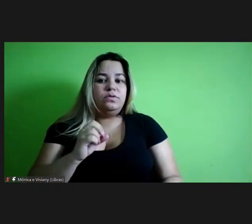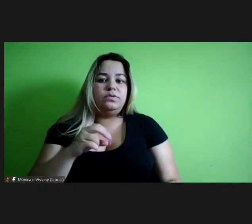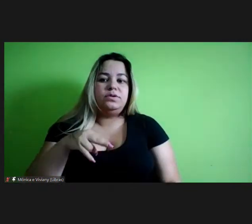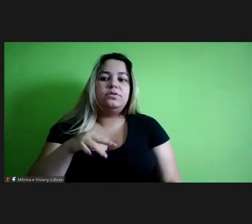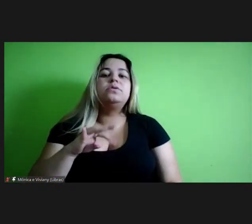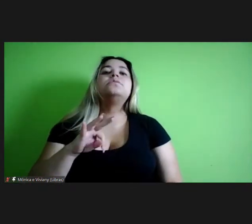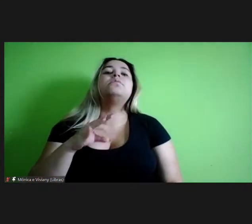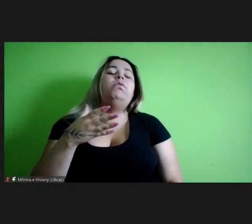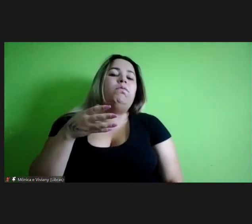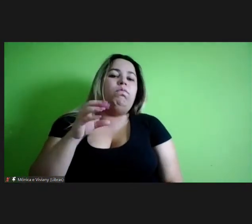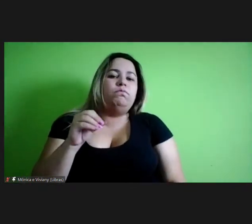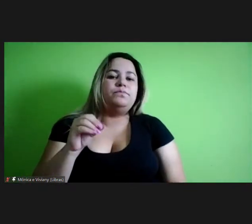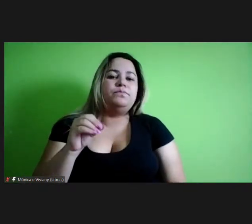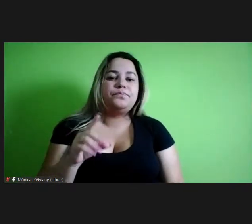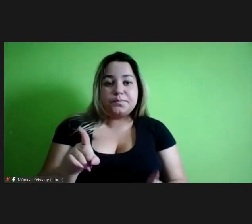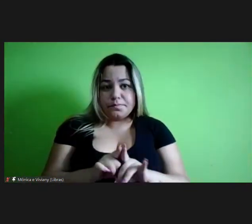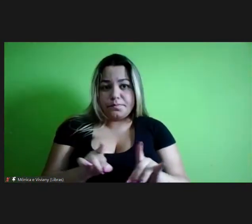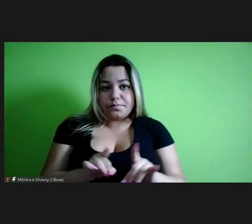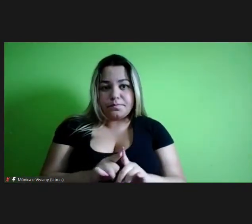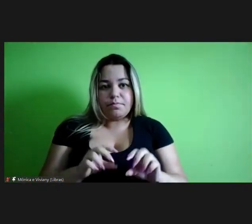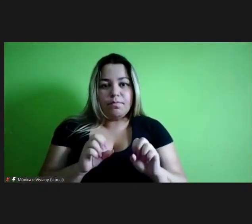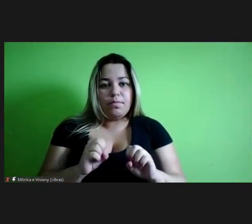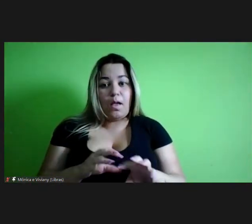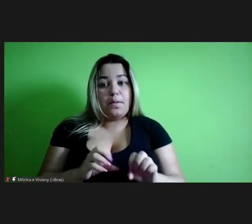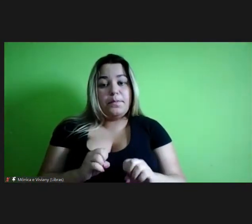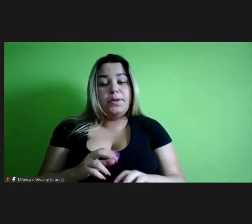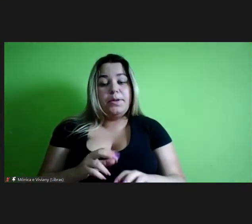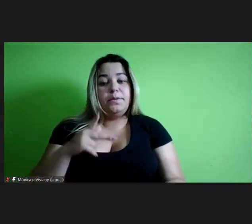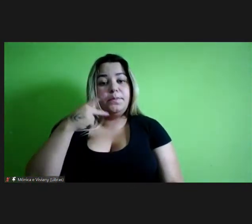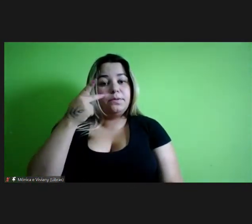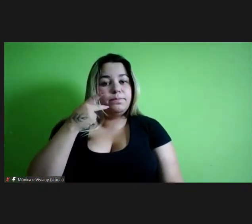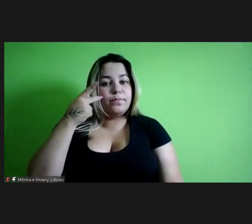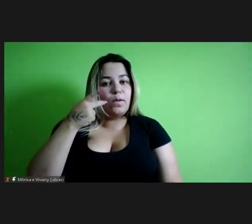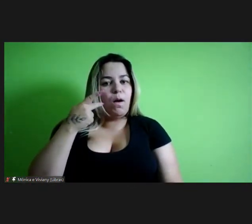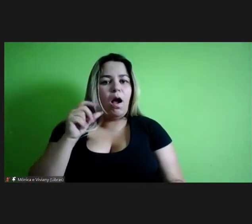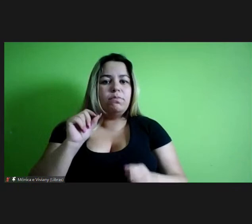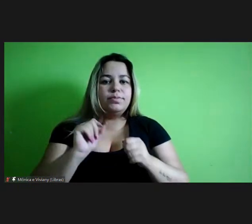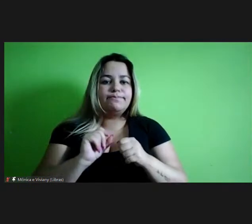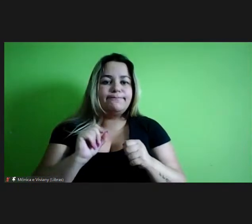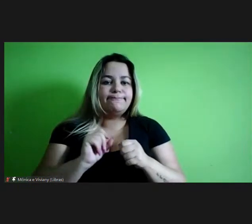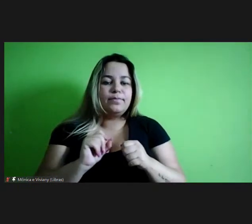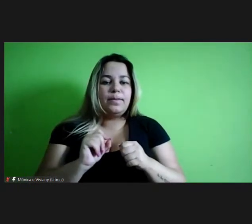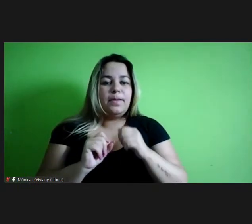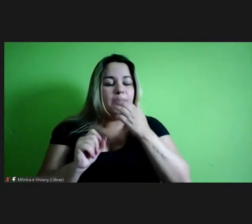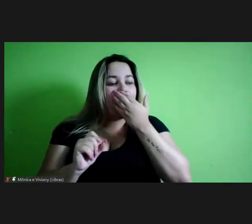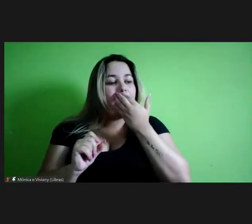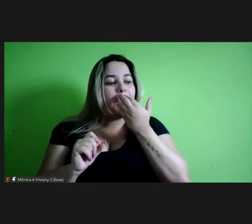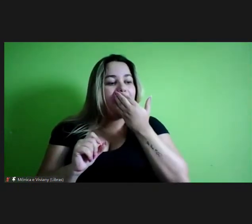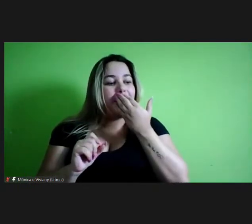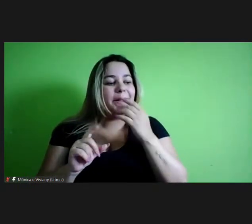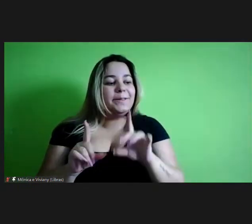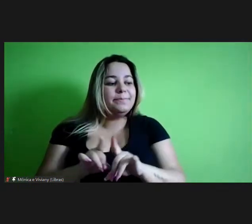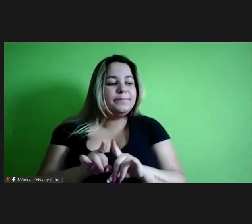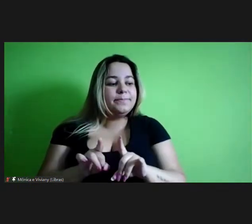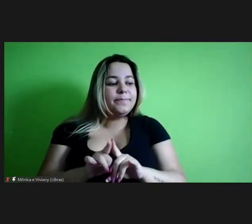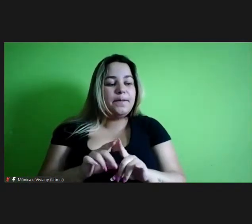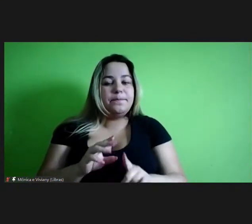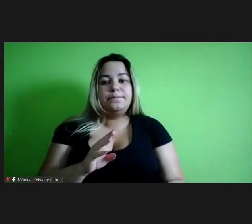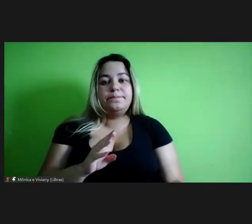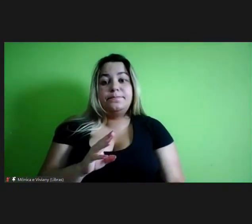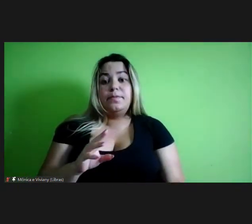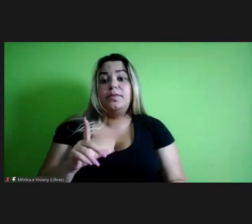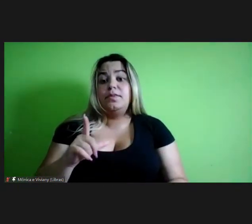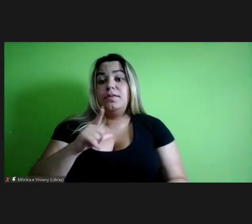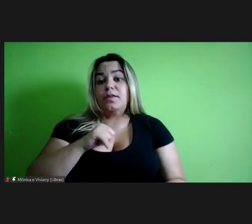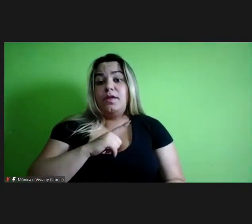of understanding this agenda, the role of public policies, and how the policy is made concrete